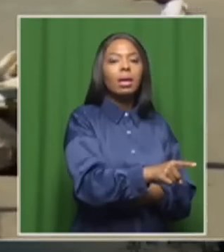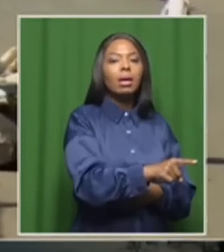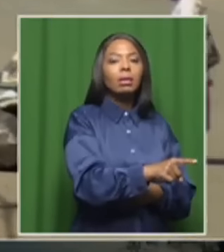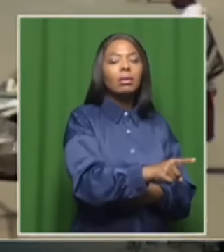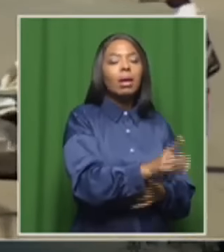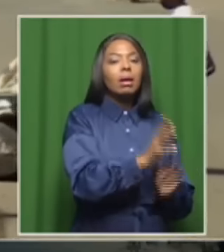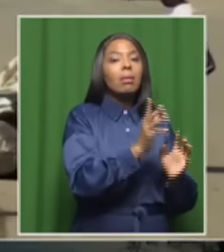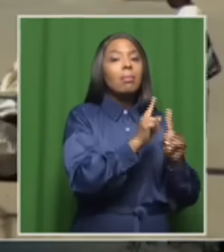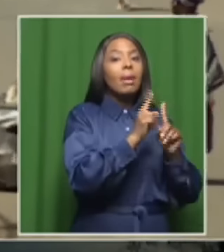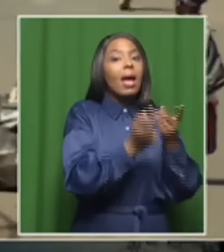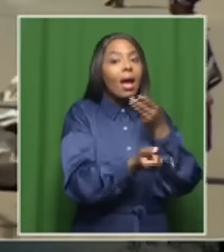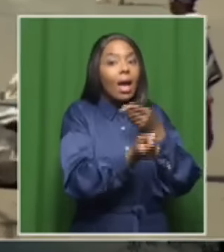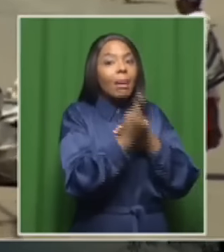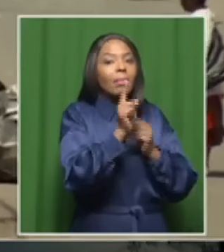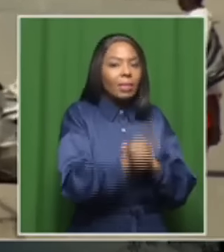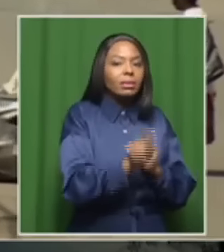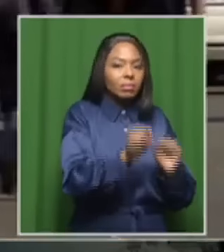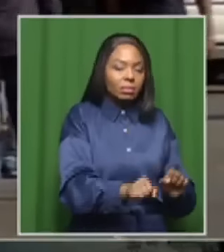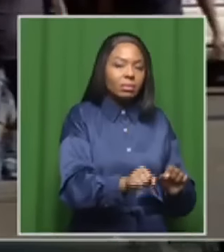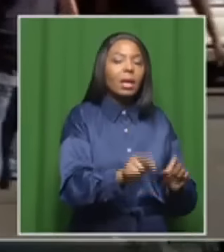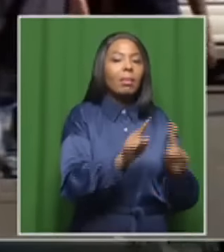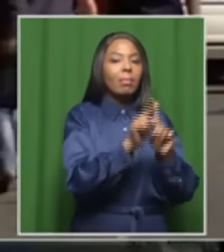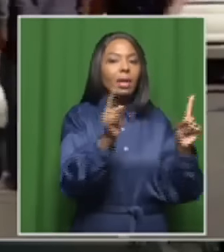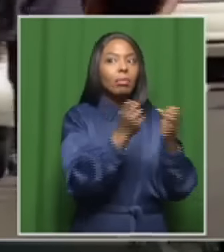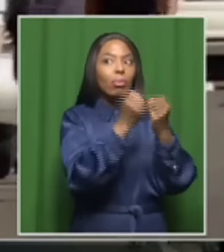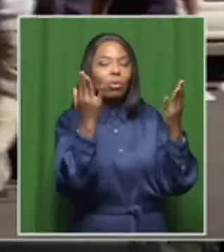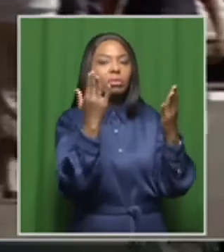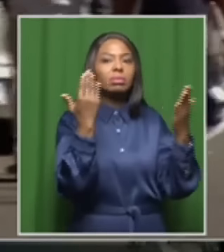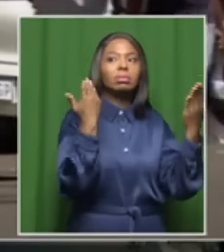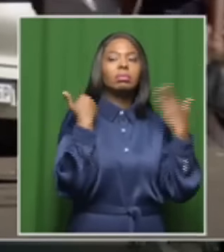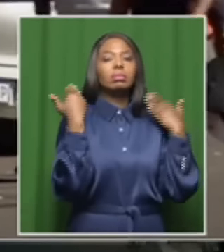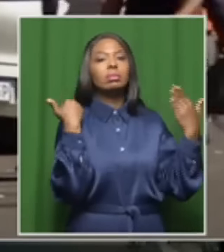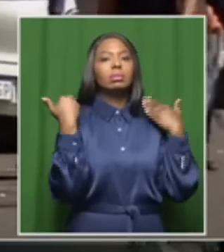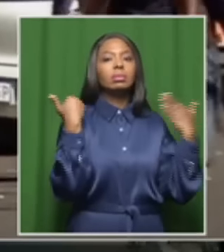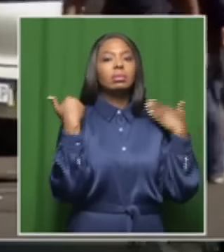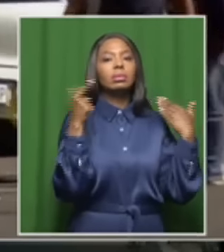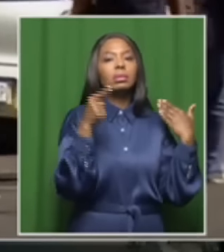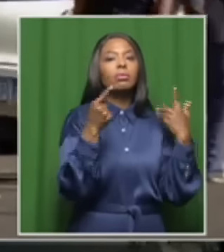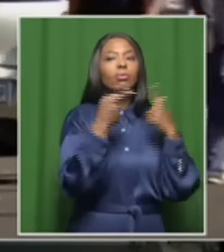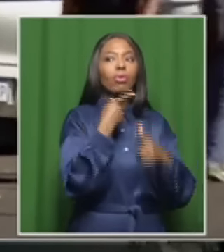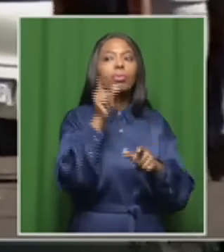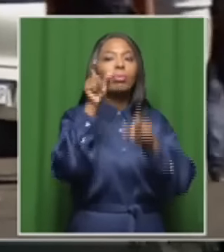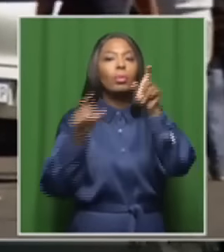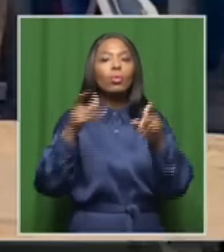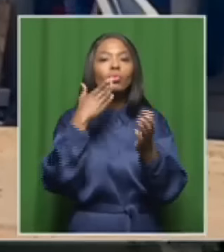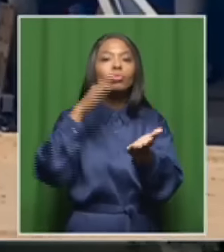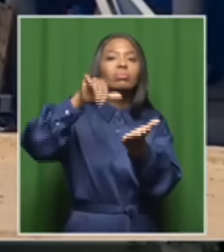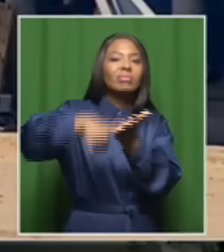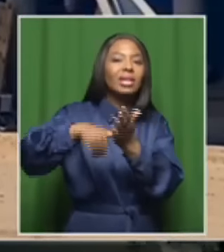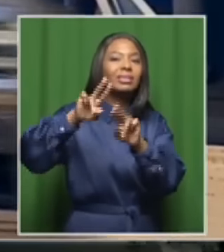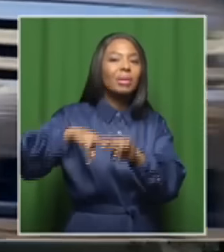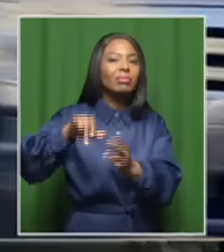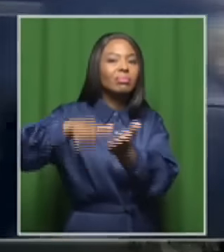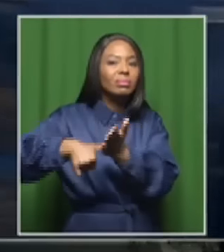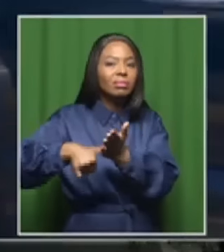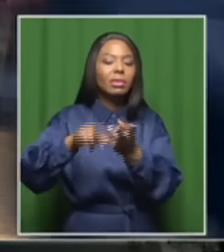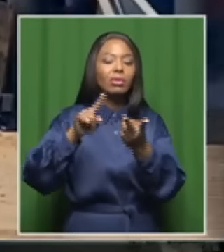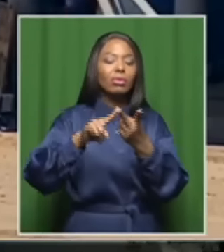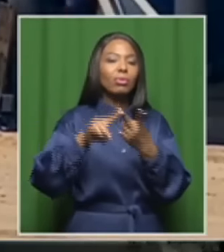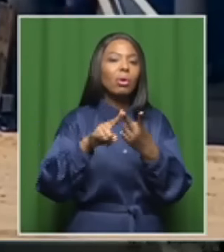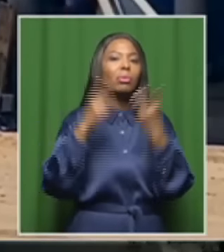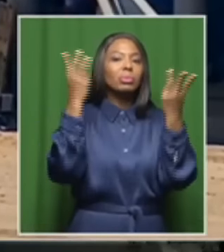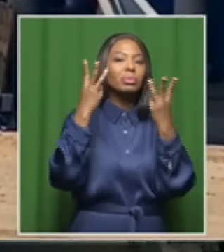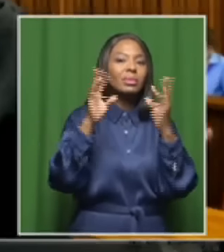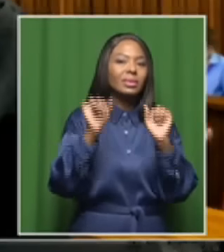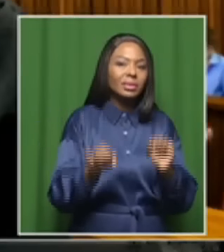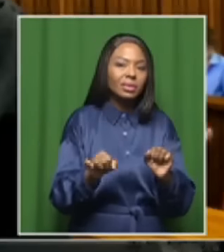the number of messages that are coming to us from beneficiaries themselves, from the civil society